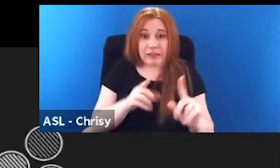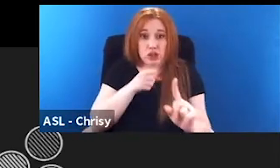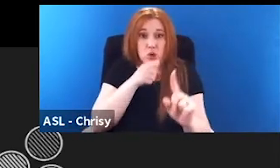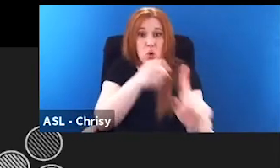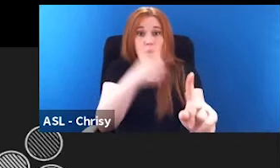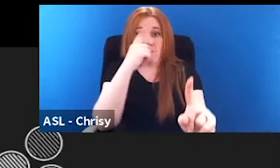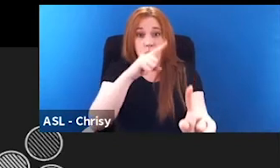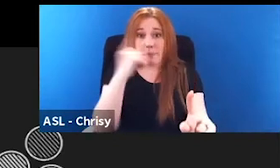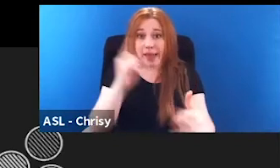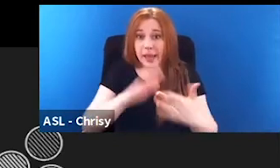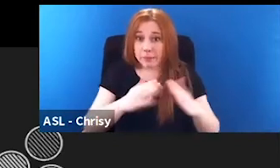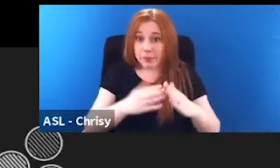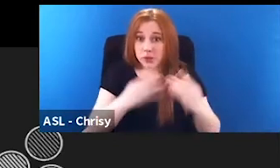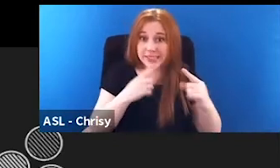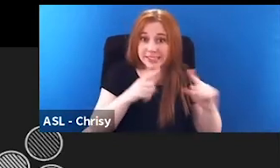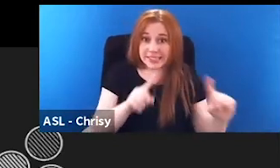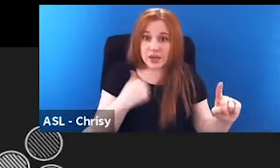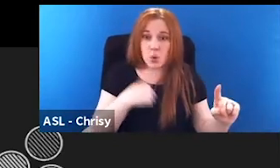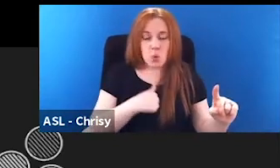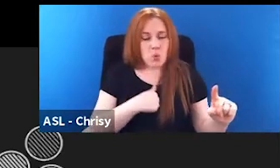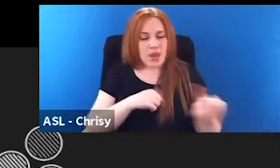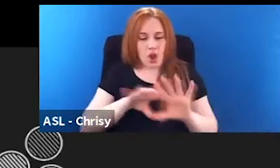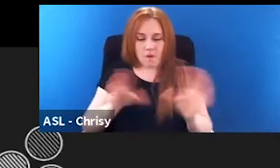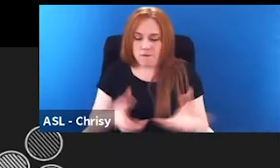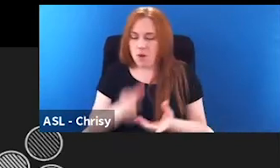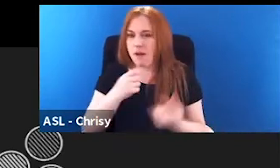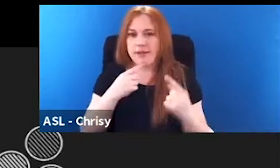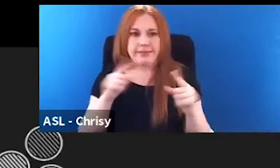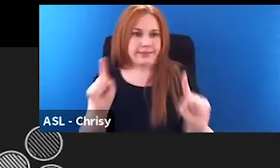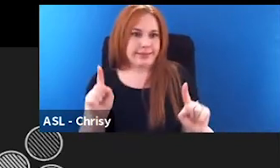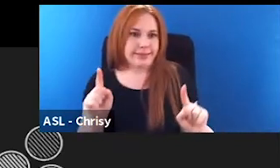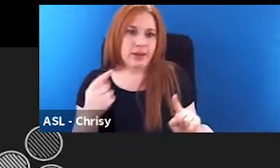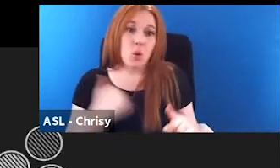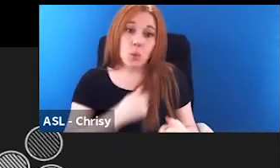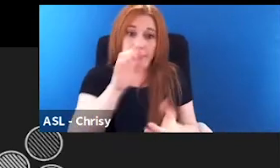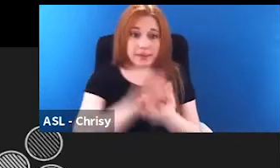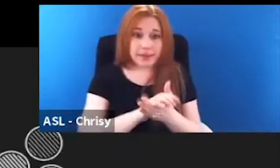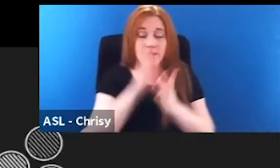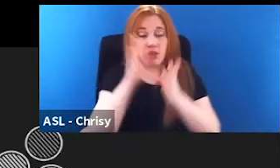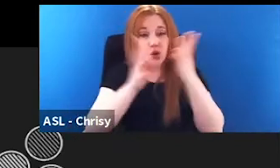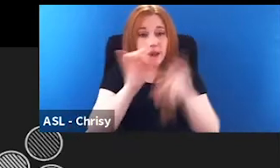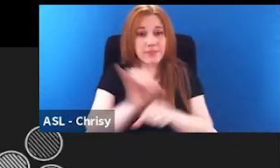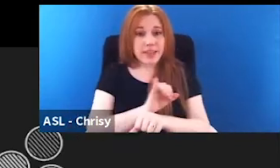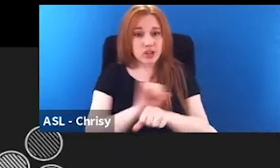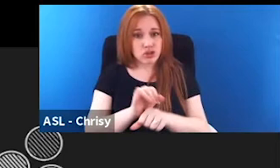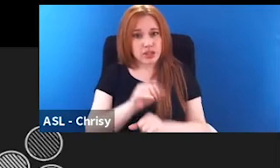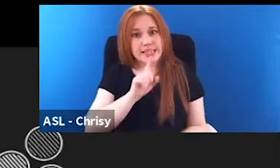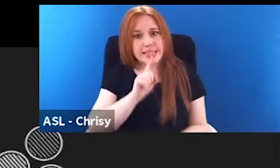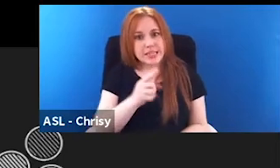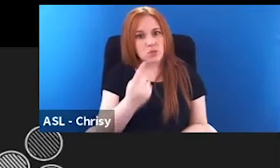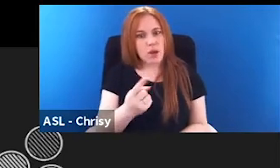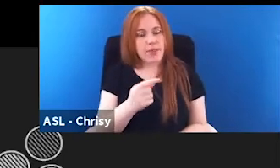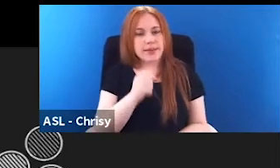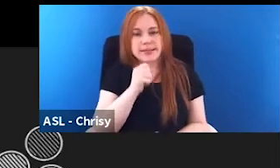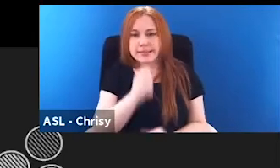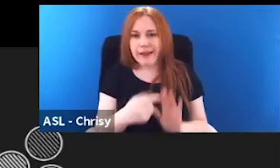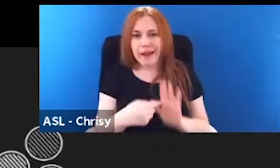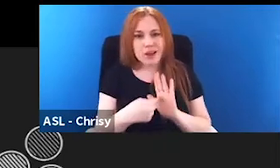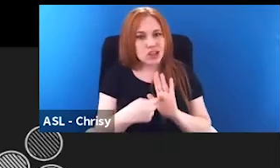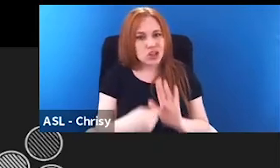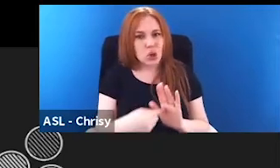community to succeed, we're not succeeding as a whole. We believe that the creative industry is one that doesn't reflect change in its